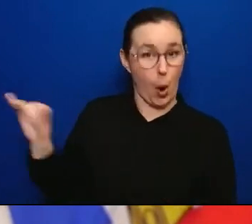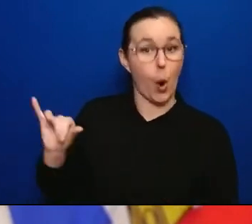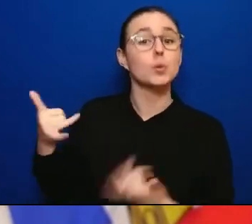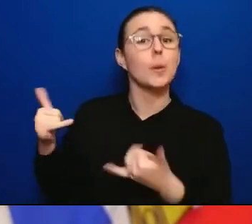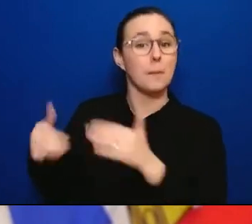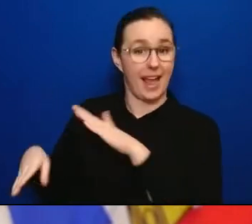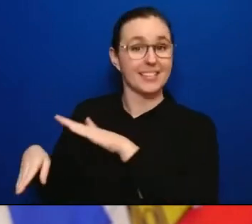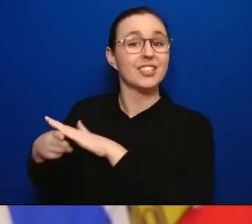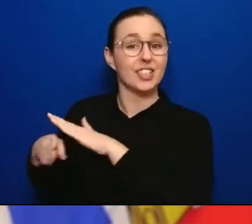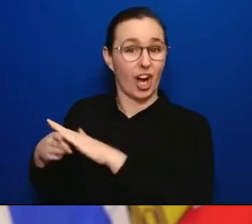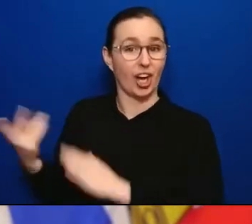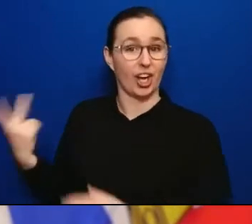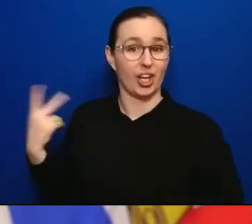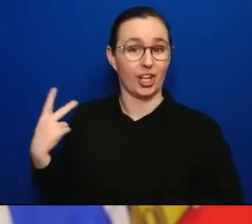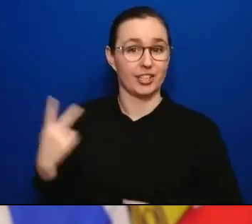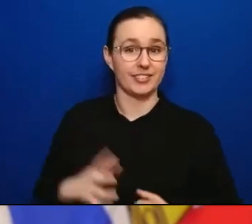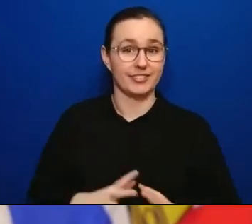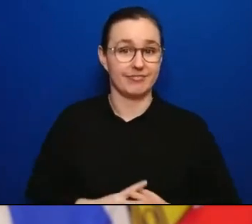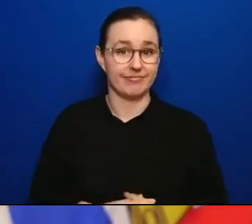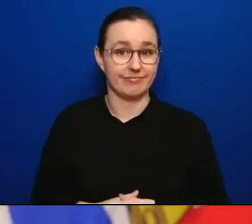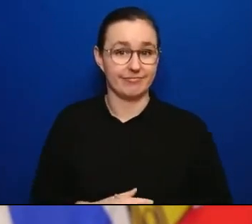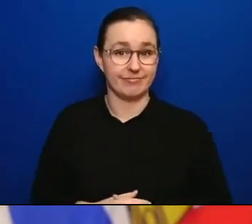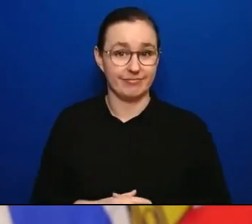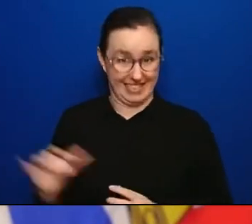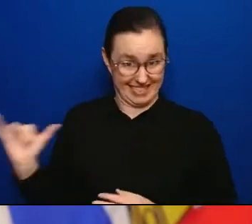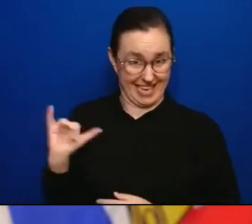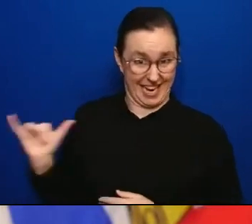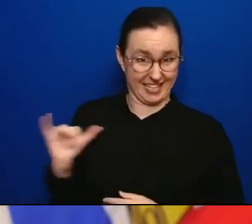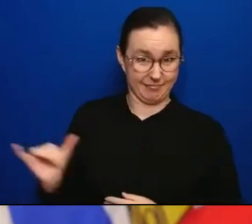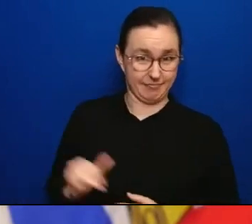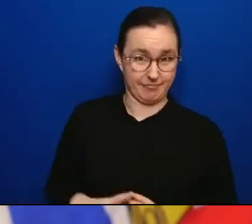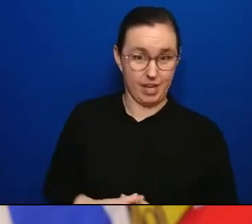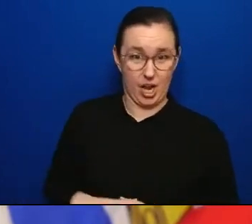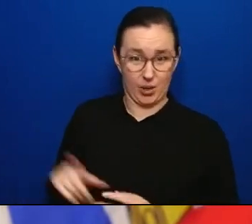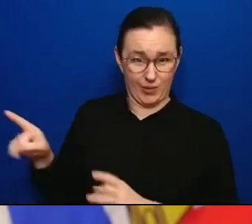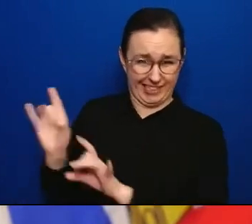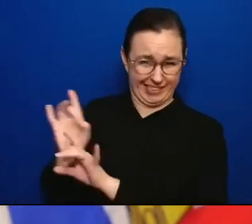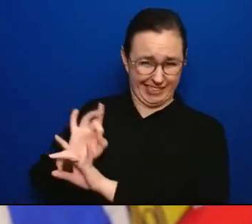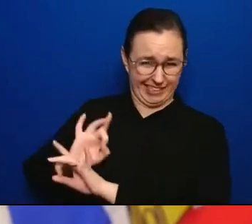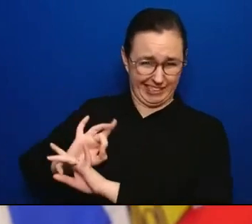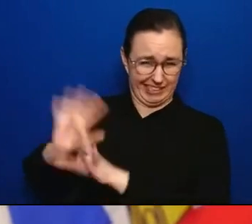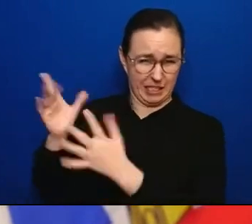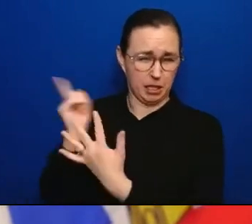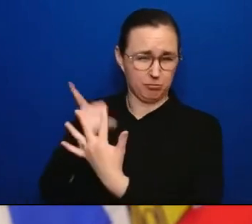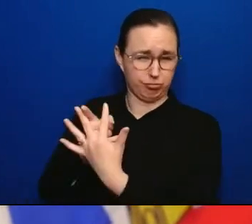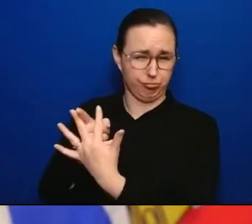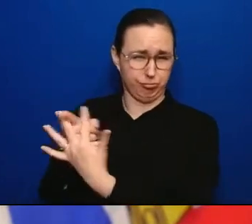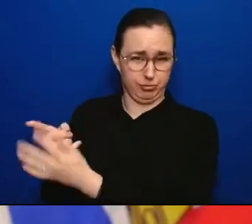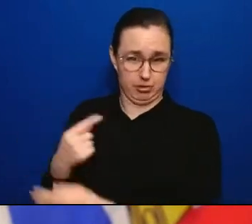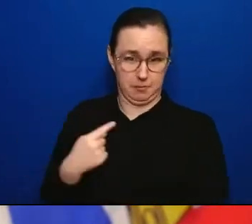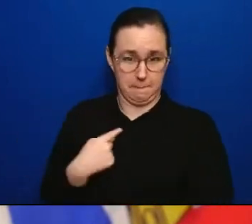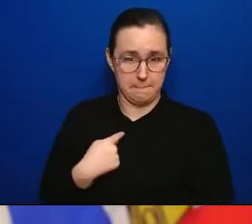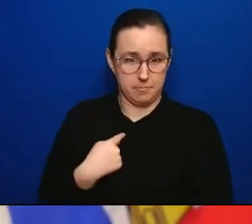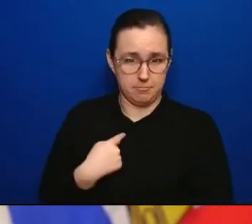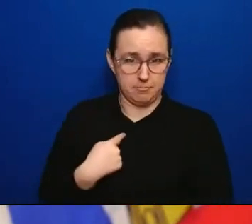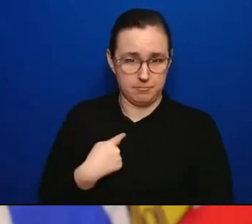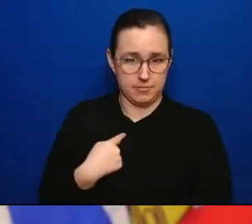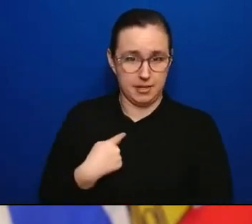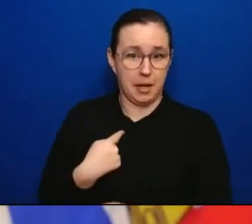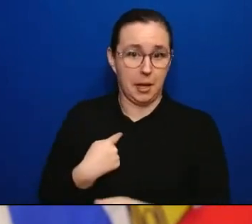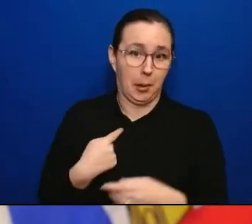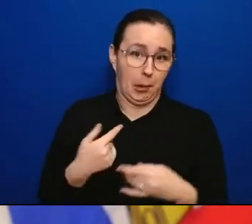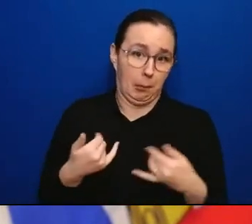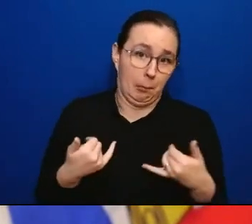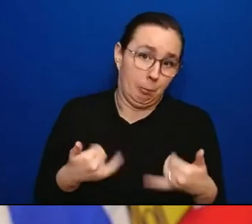of us may be more likely to score a goal than the other. So when we are looking now at those settings that are higher risk